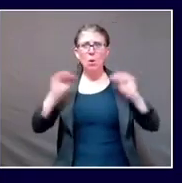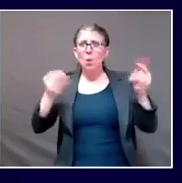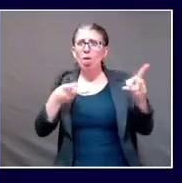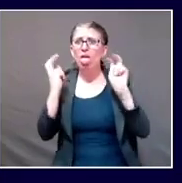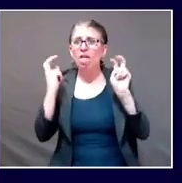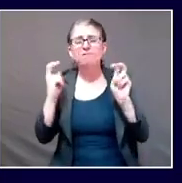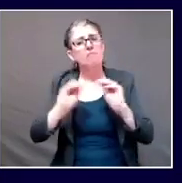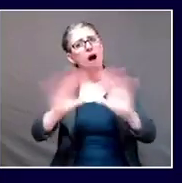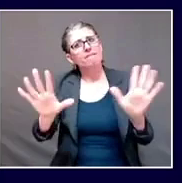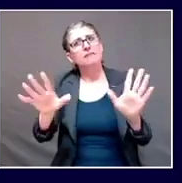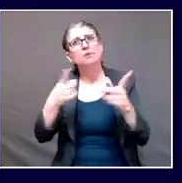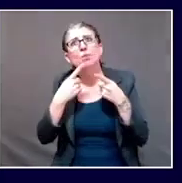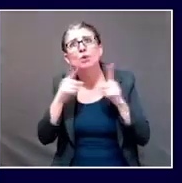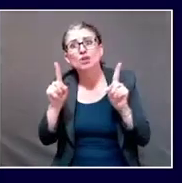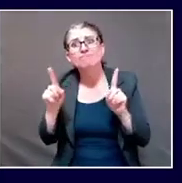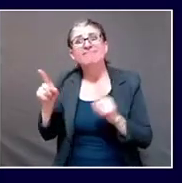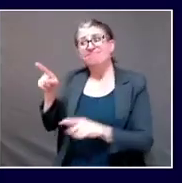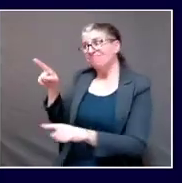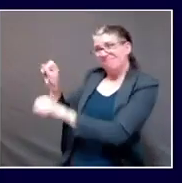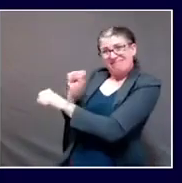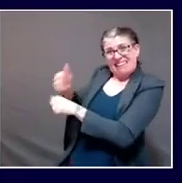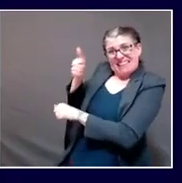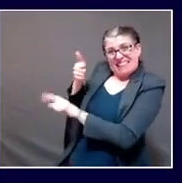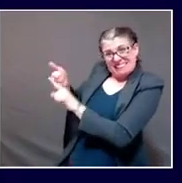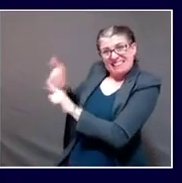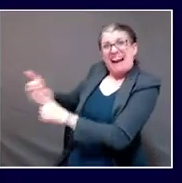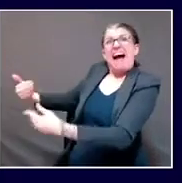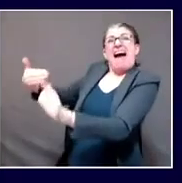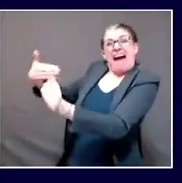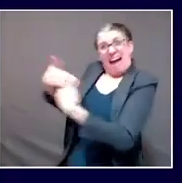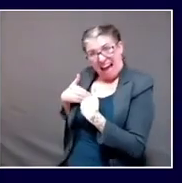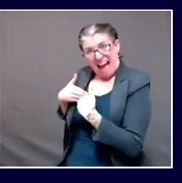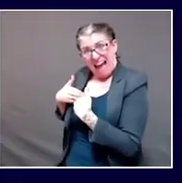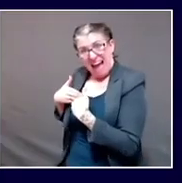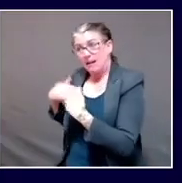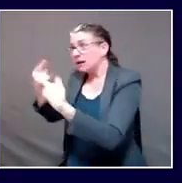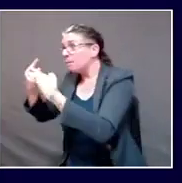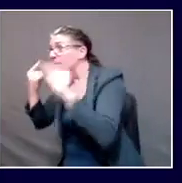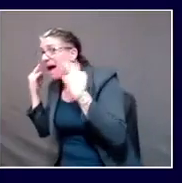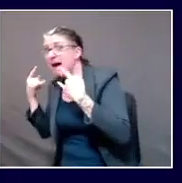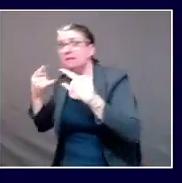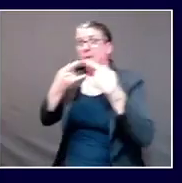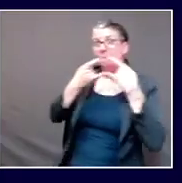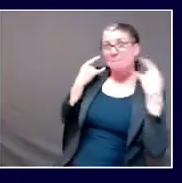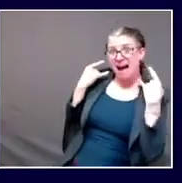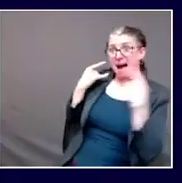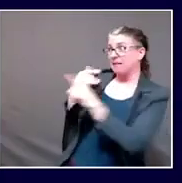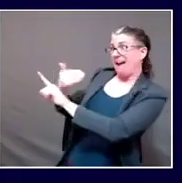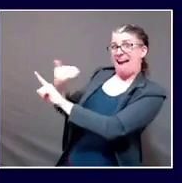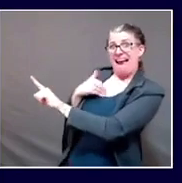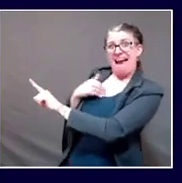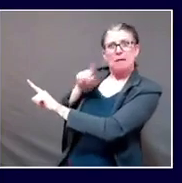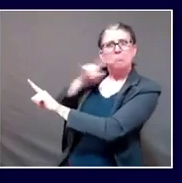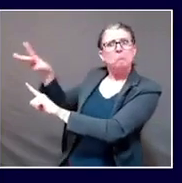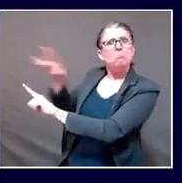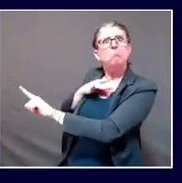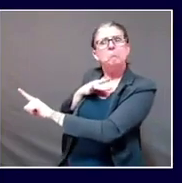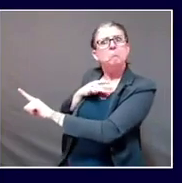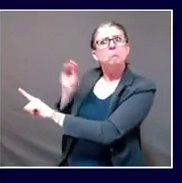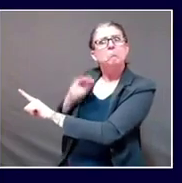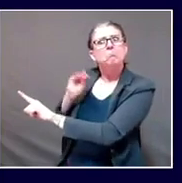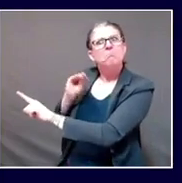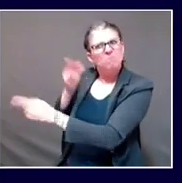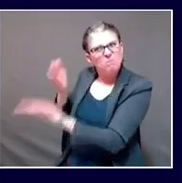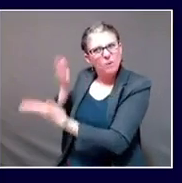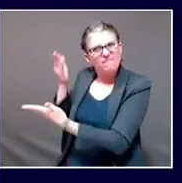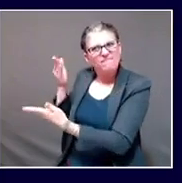tested positive. If that person had not been wearing a mask and we were both wearing a mask while I was in the vehicle before that